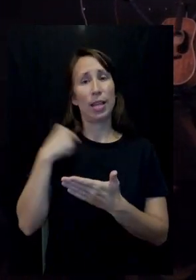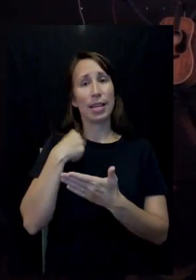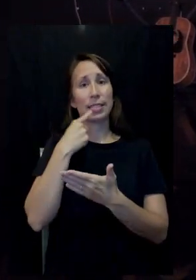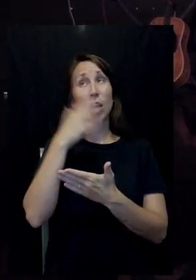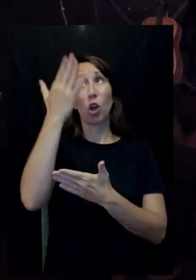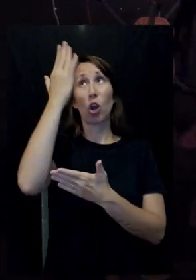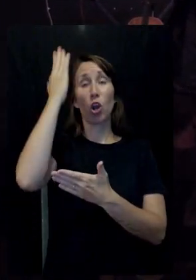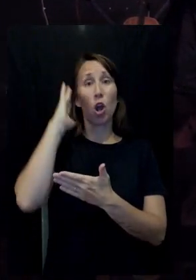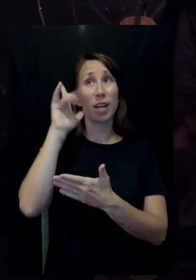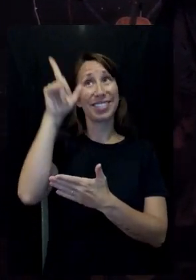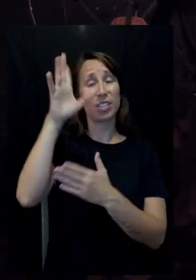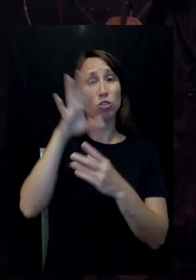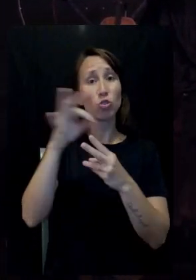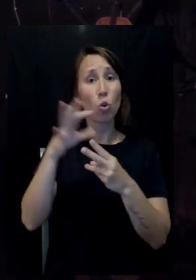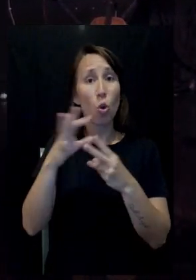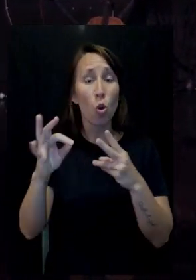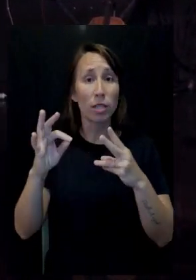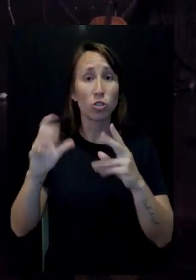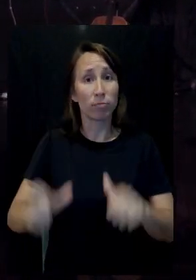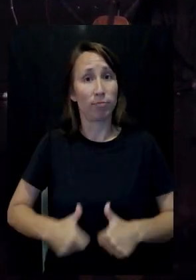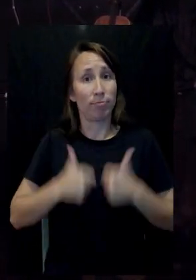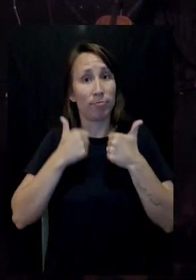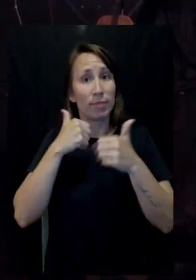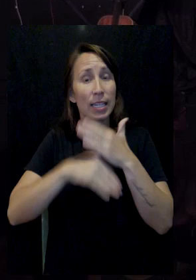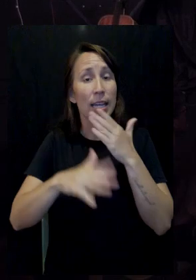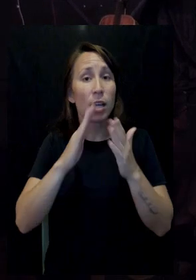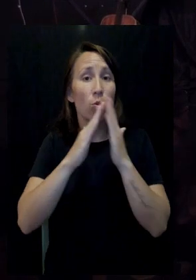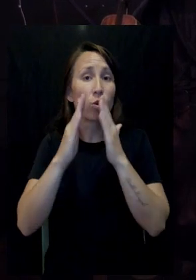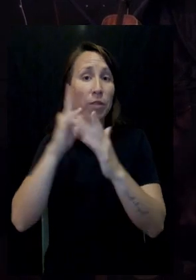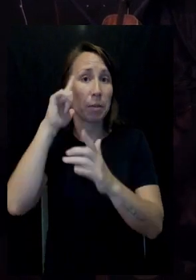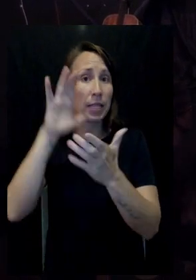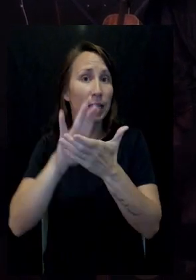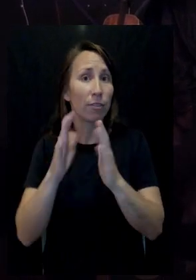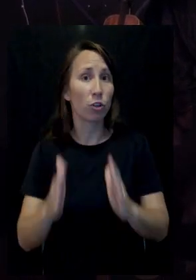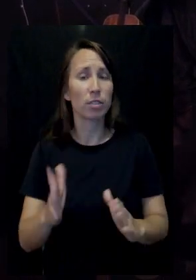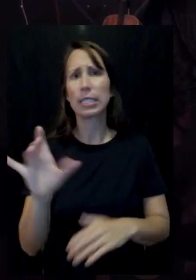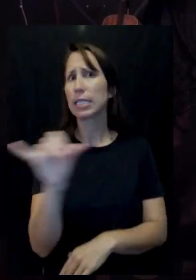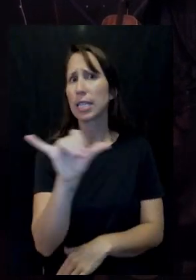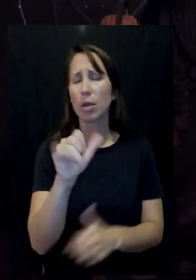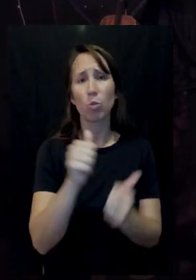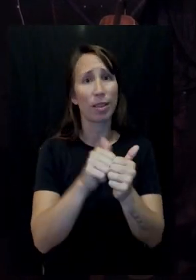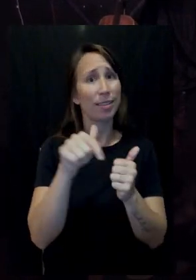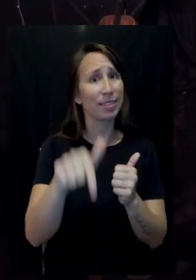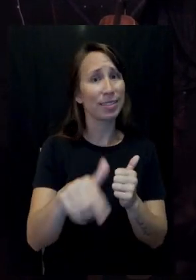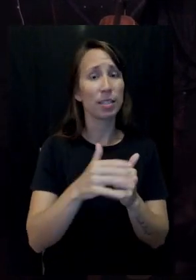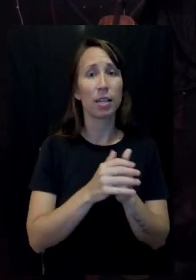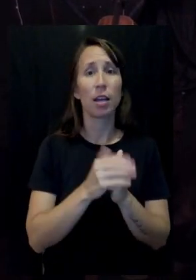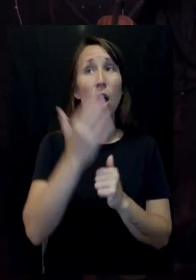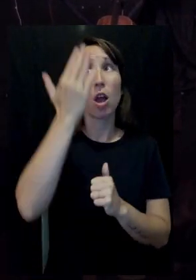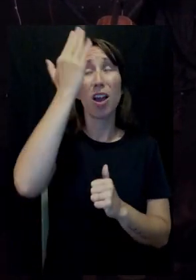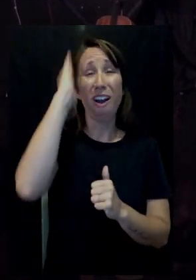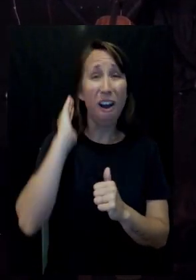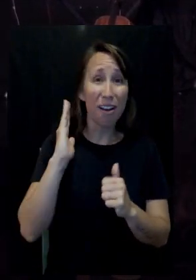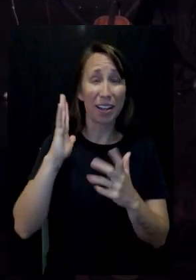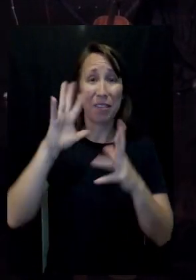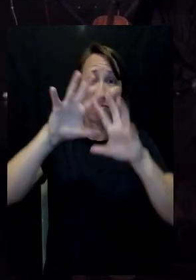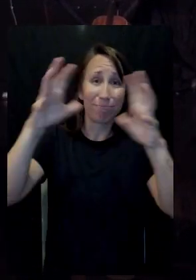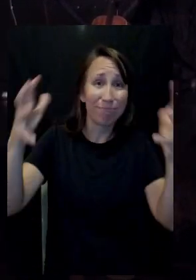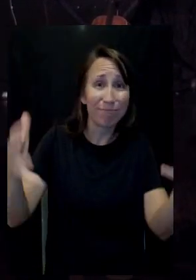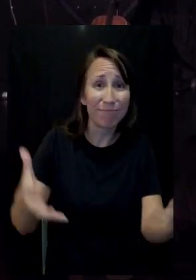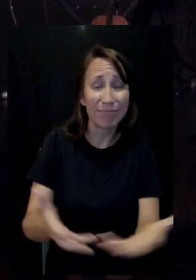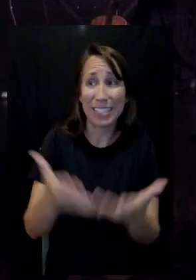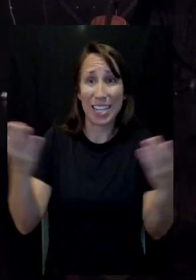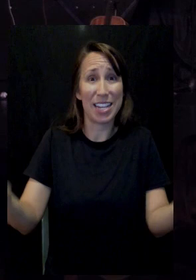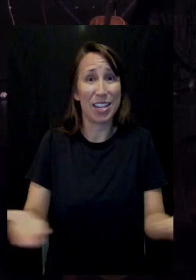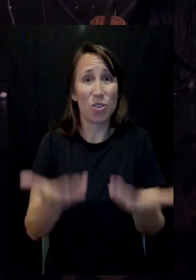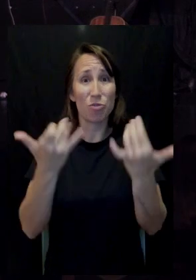to dwell in community of believers, that's what He does. It's exactly the same with this. So God, the God of the universe, is here